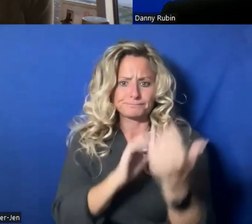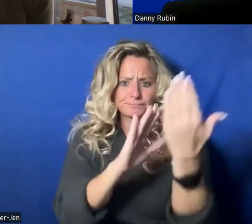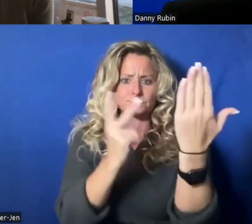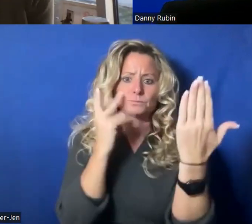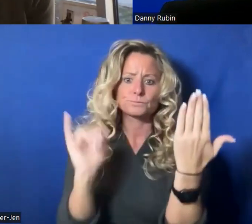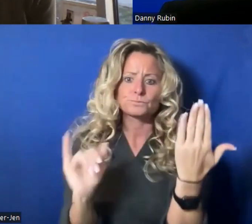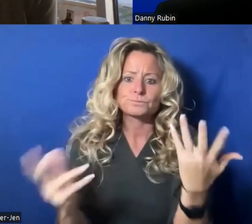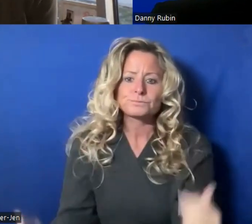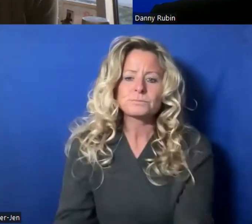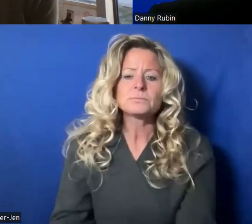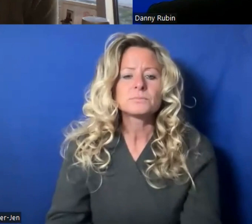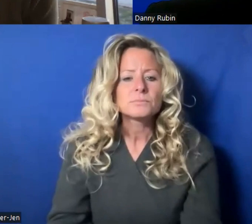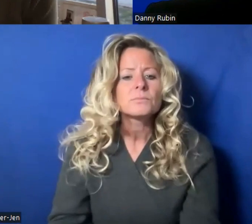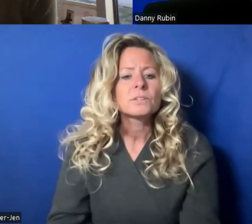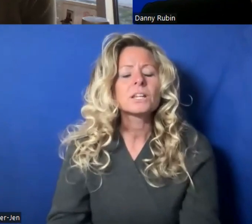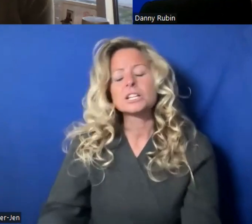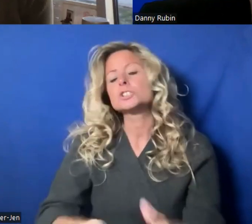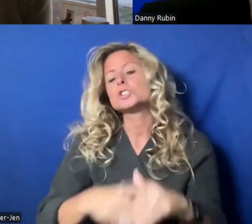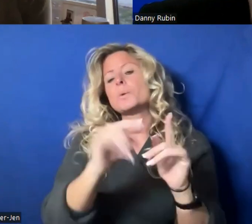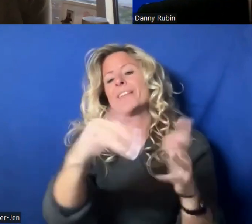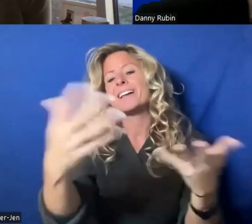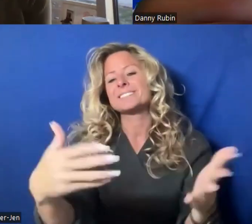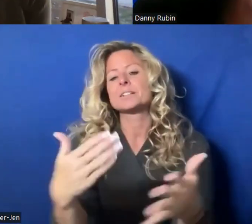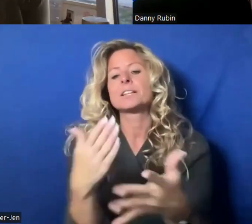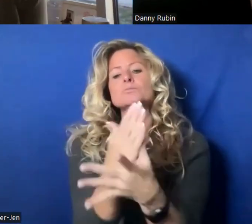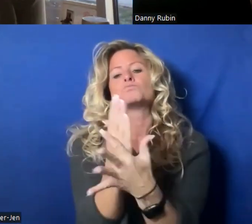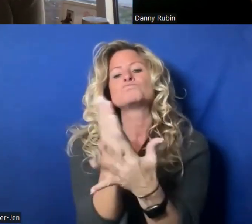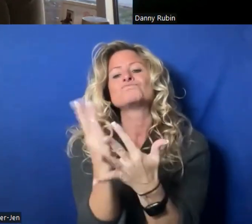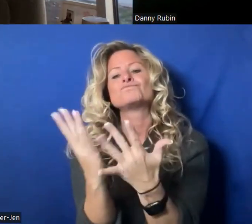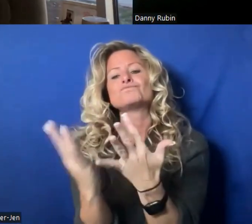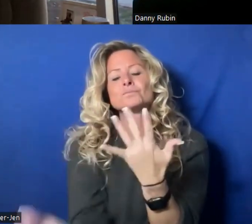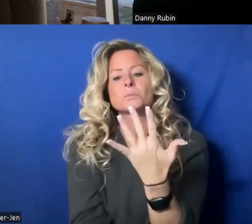Yeah. And let's start with that. Take us through